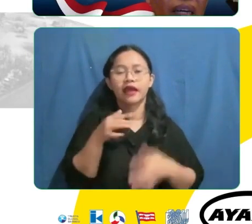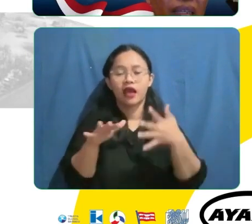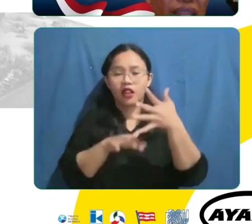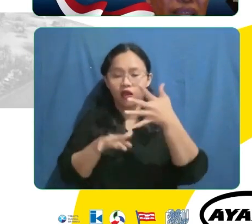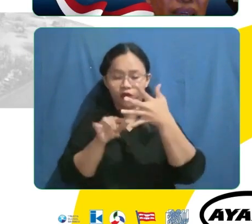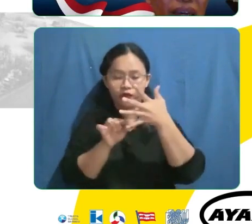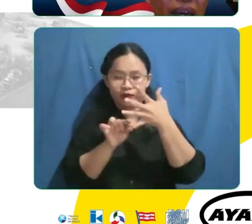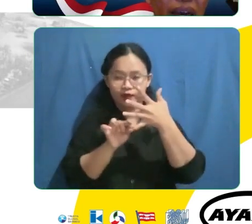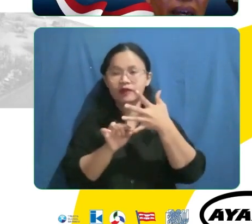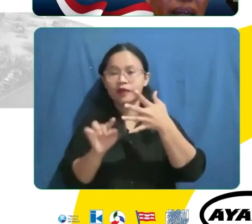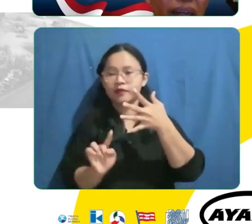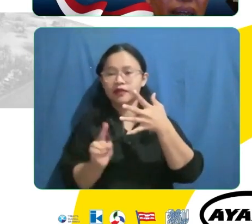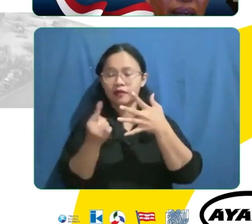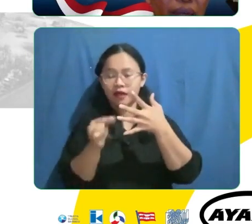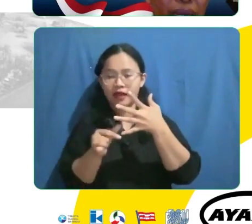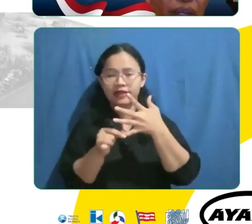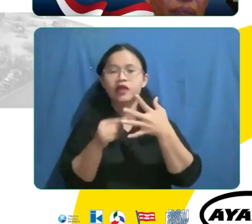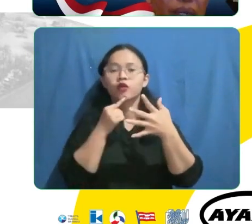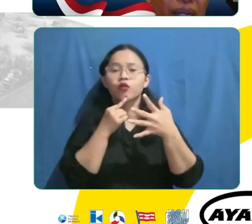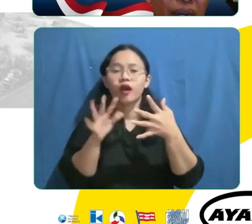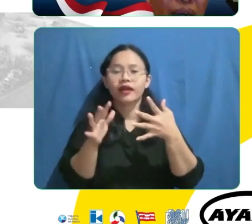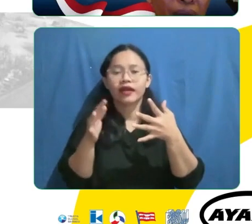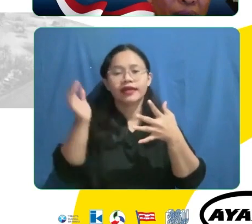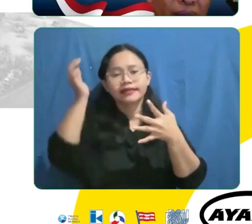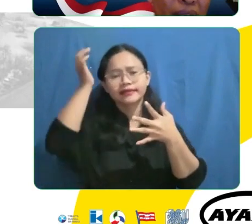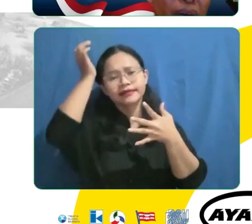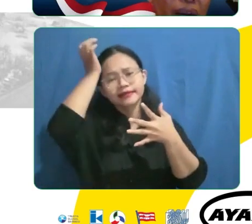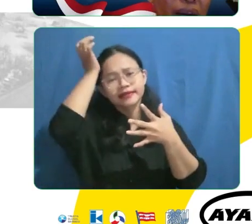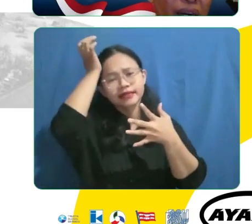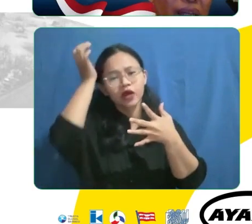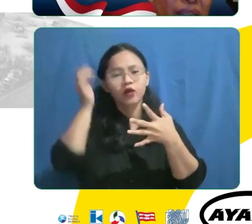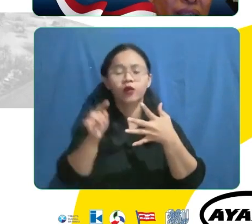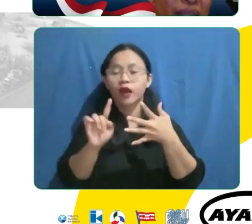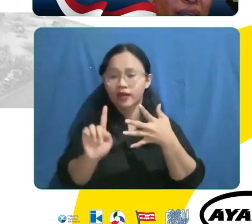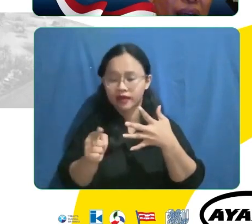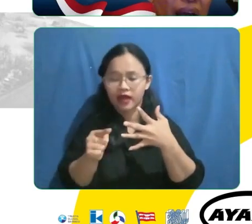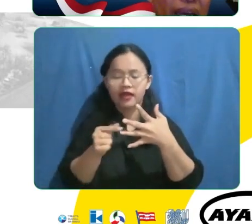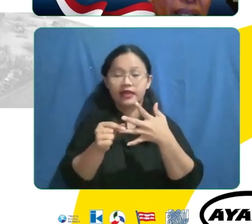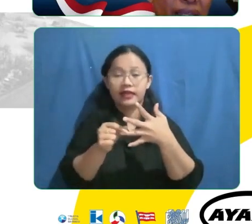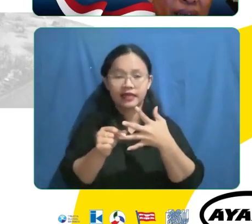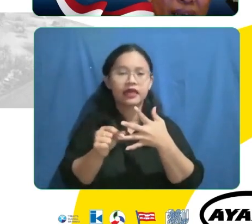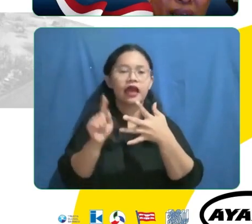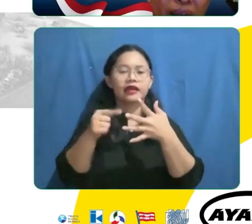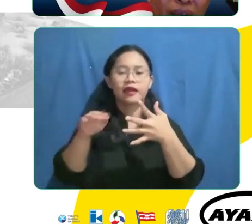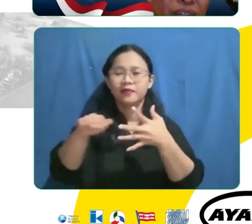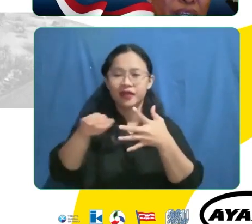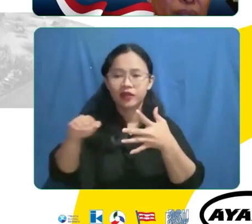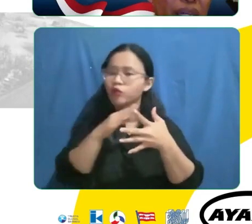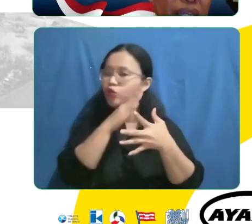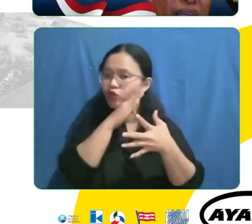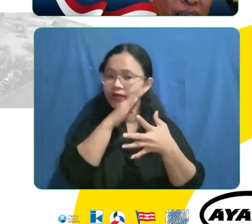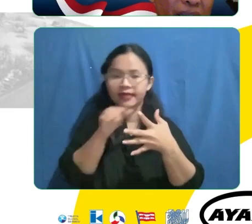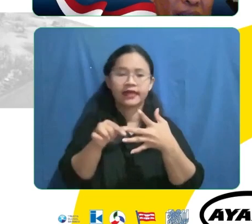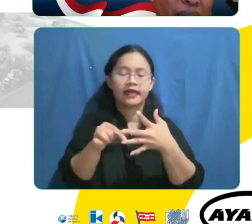color, and medium in the yellow color, high